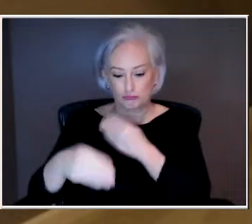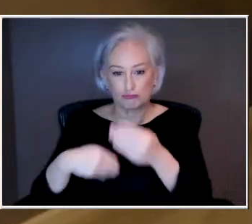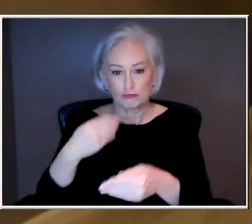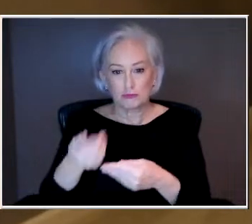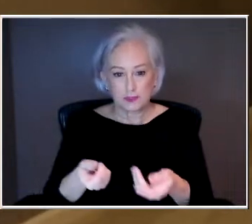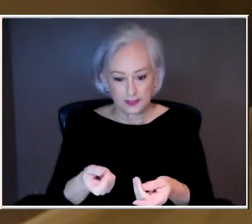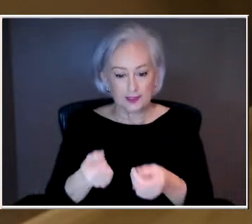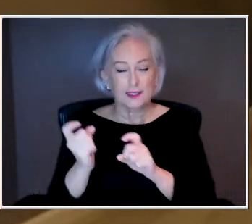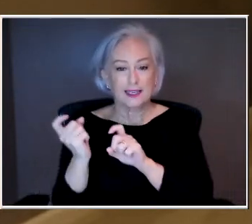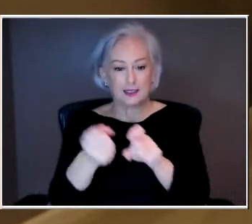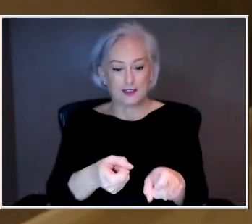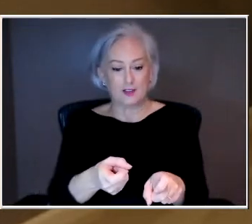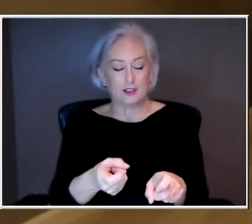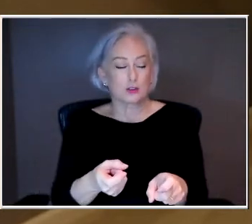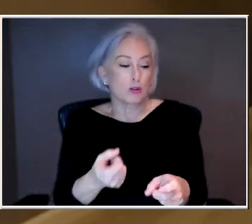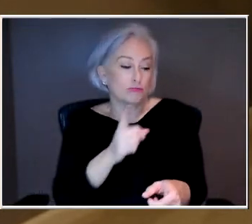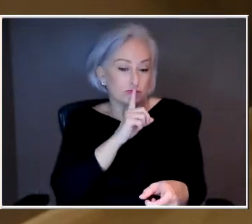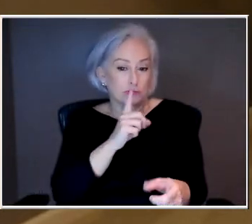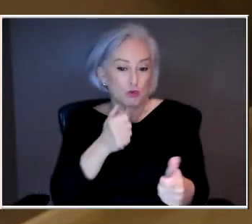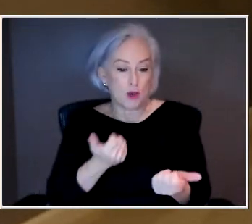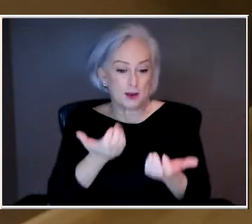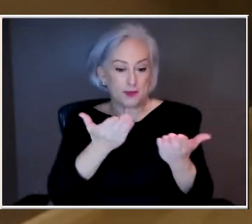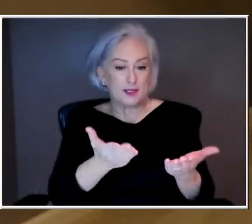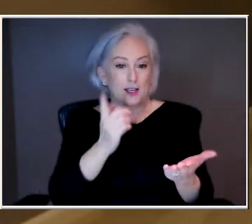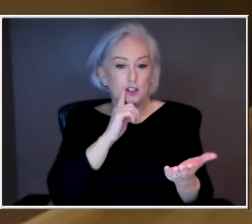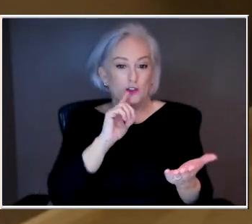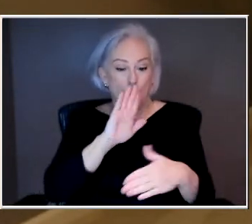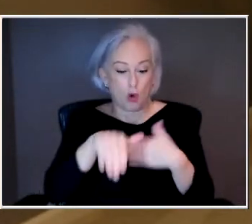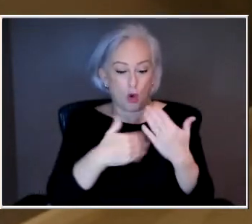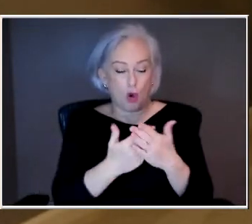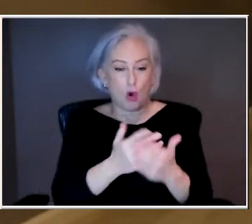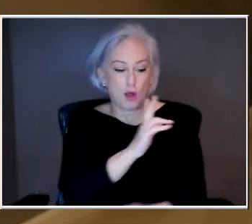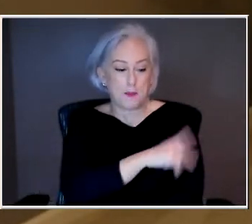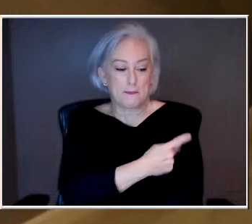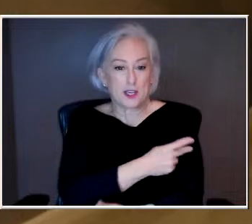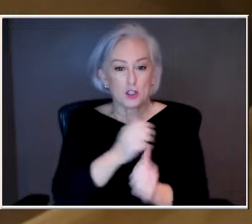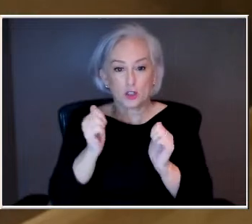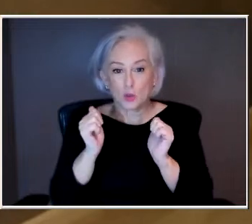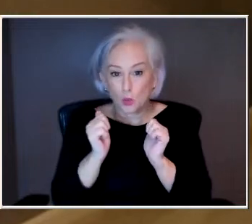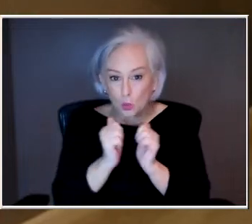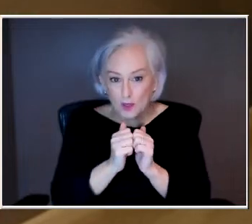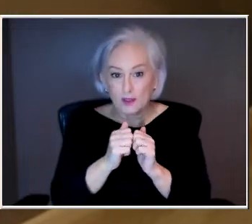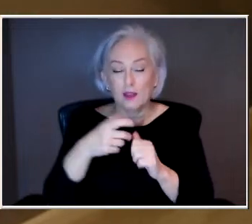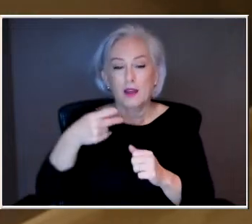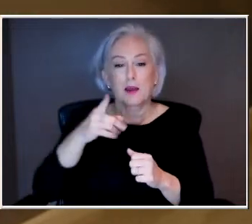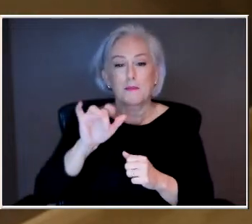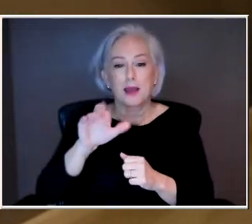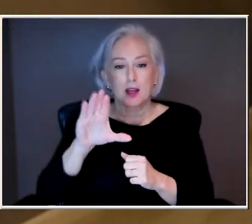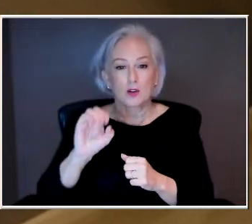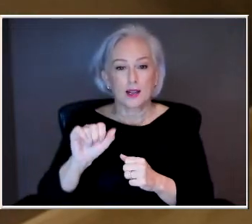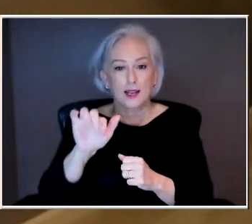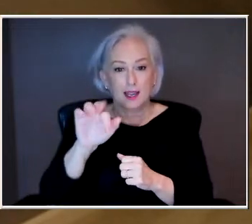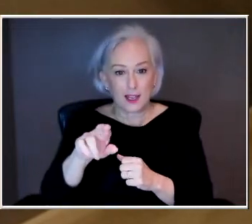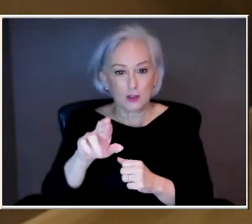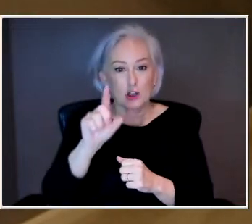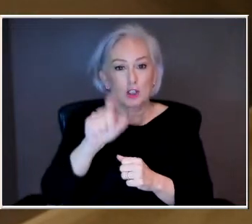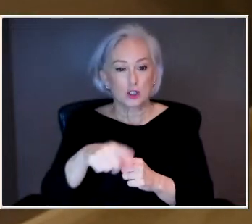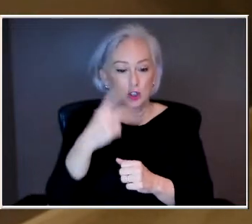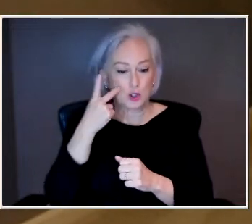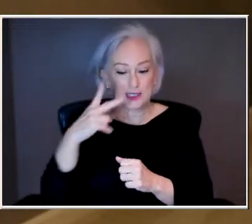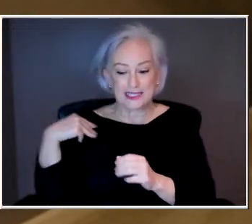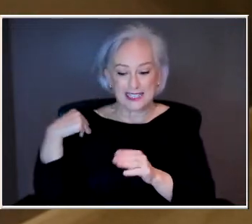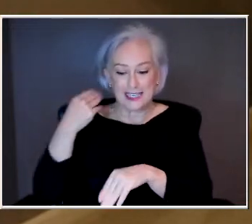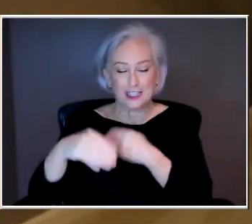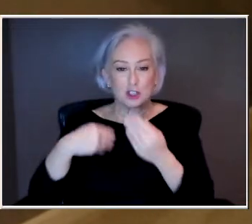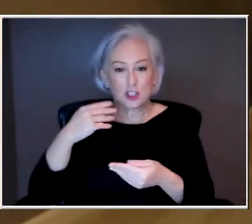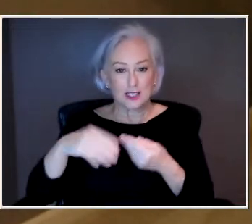is a recommendation for all patients with pancreatic cancer at any stage of diagnosis. They should see a genetic counselor and undergo